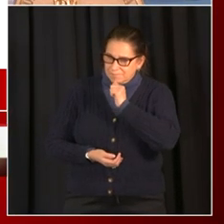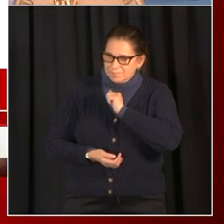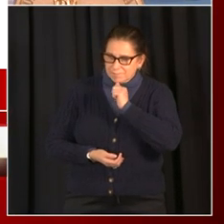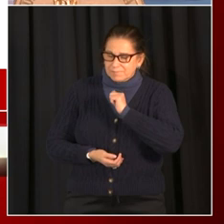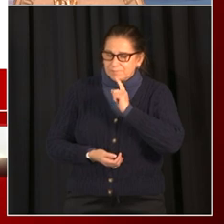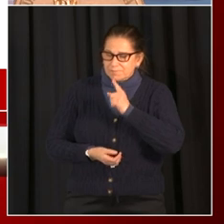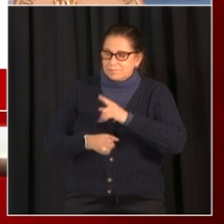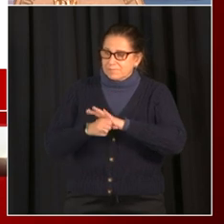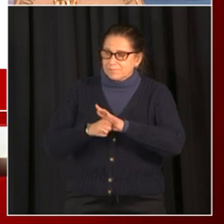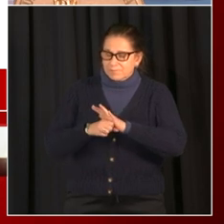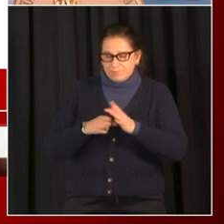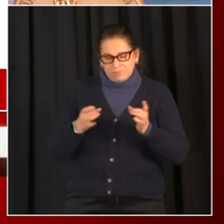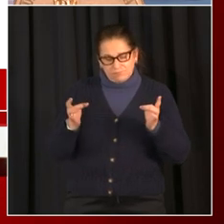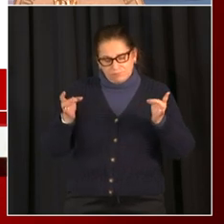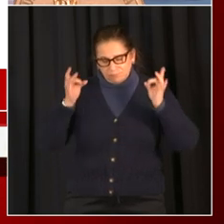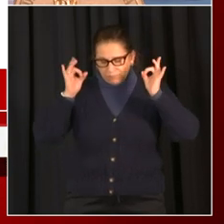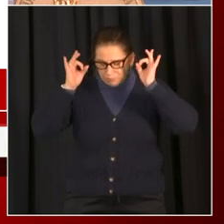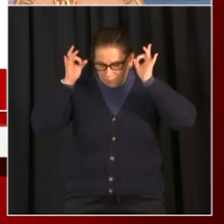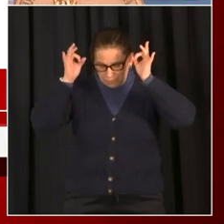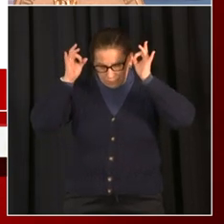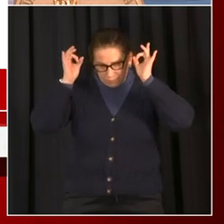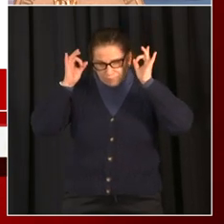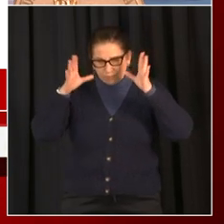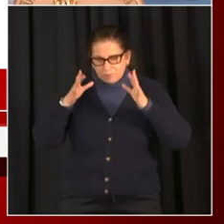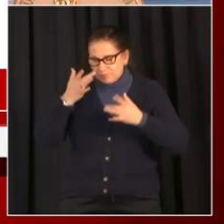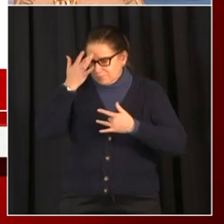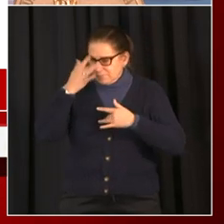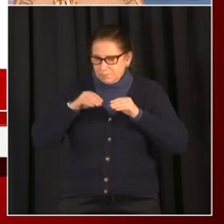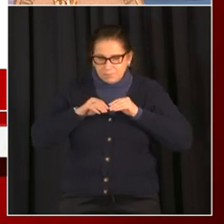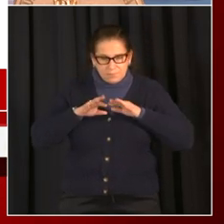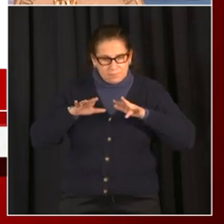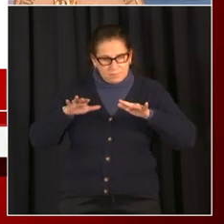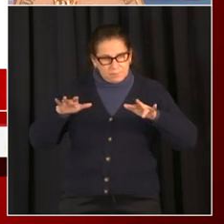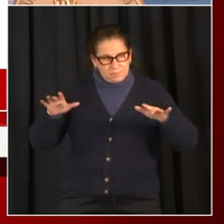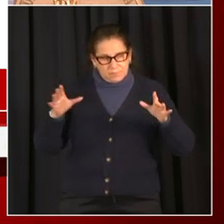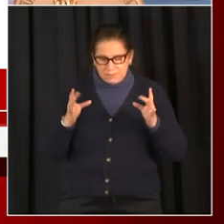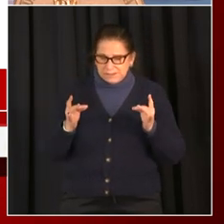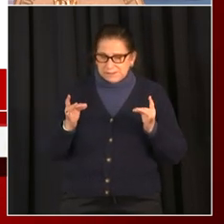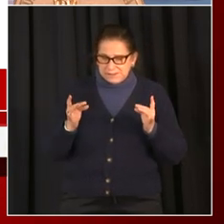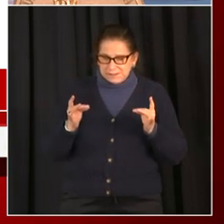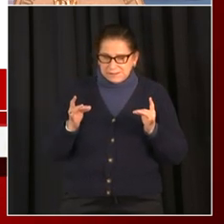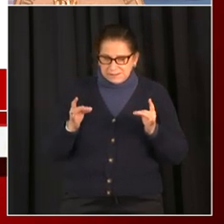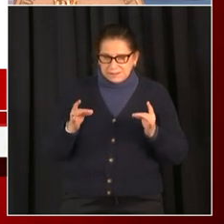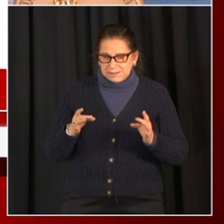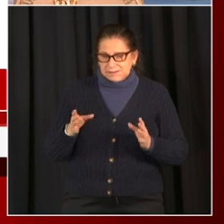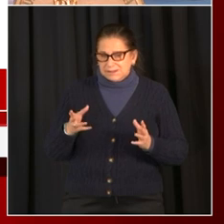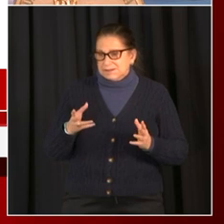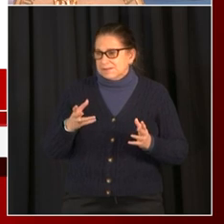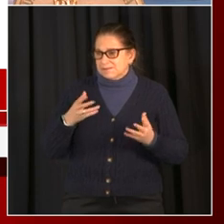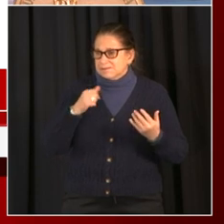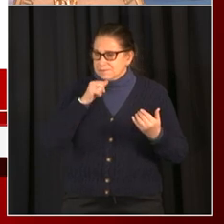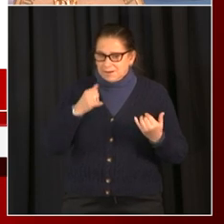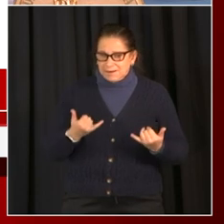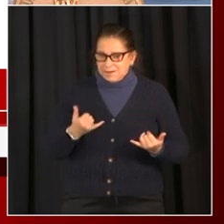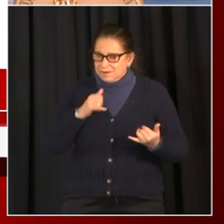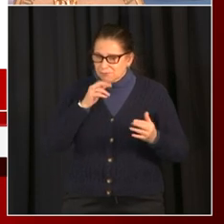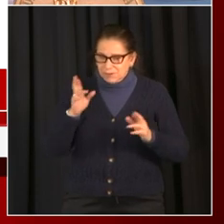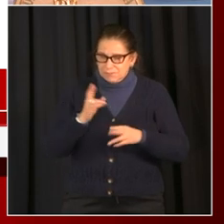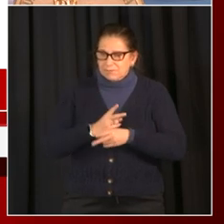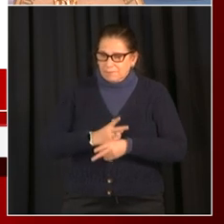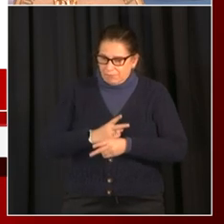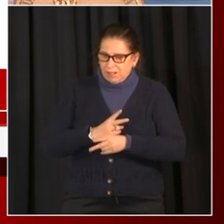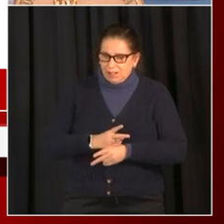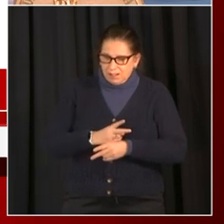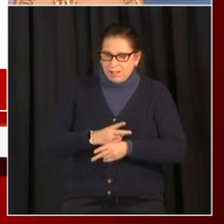I said, the change didn't really go into effect, I don't believe, for our food